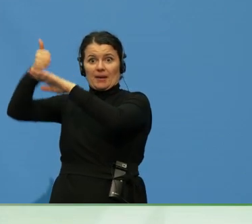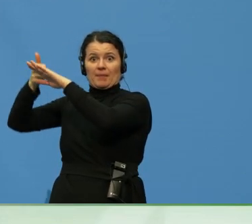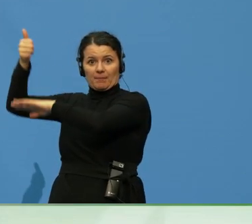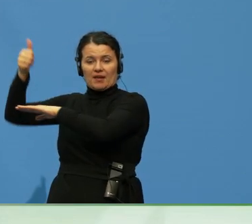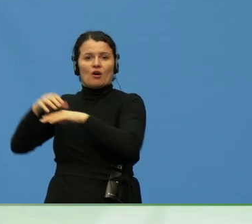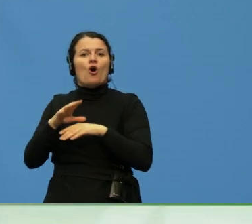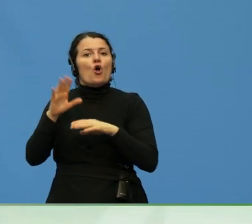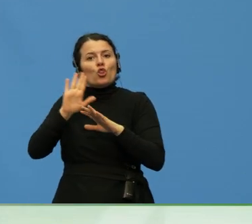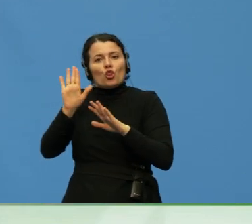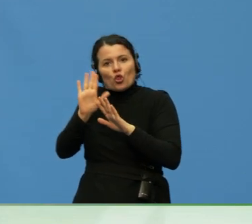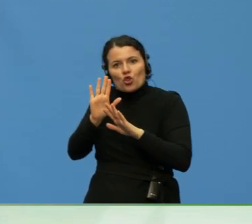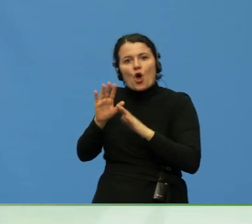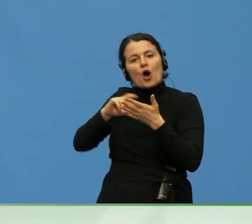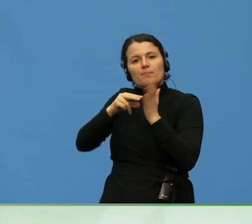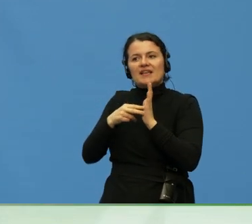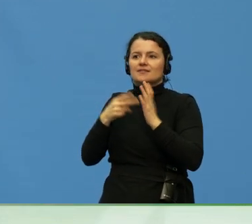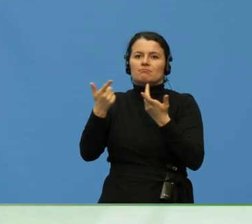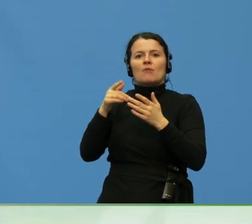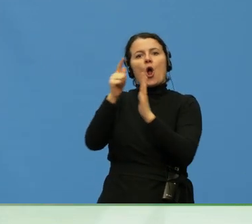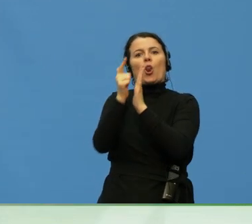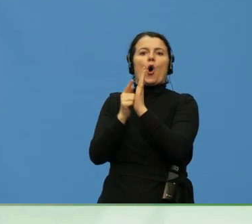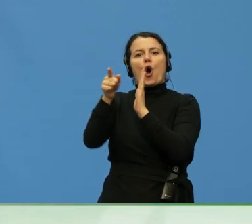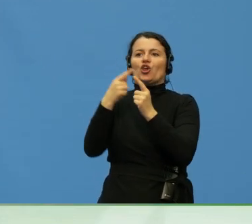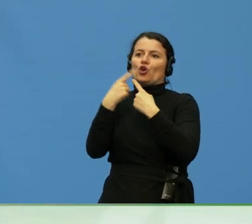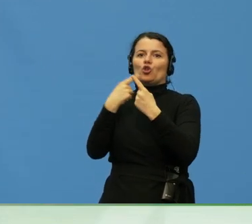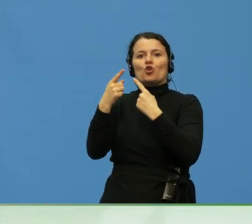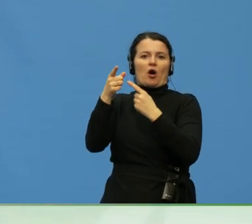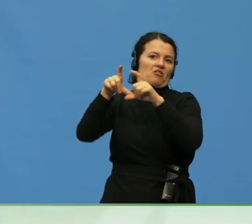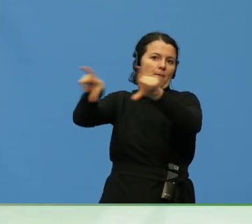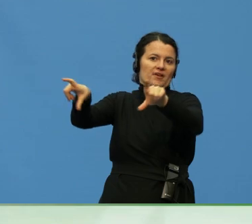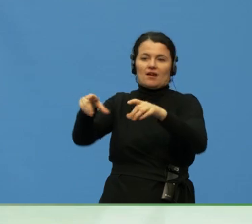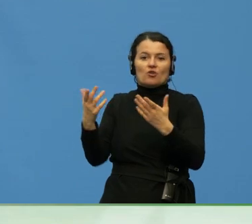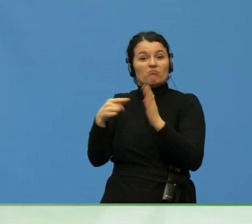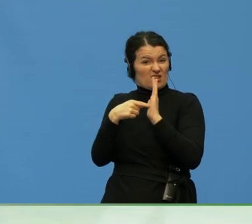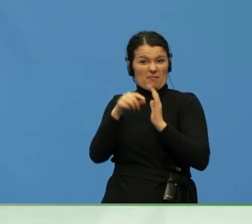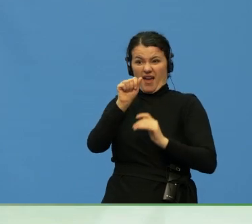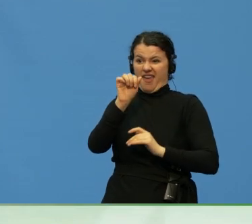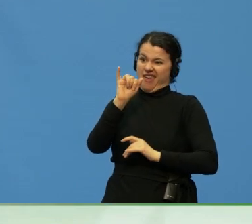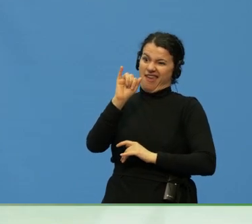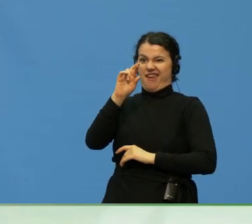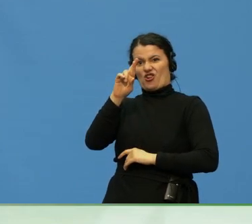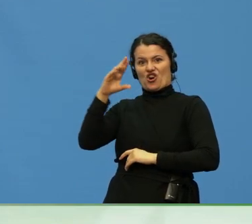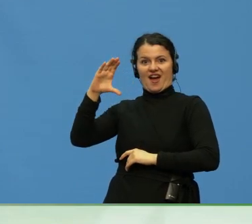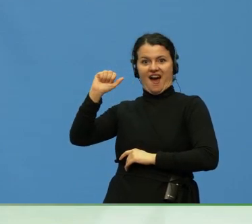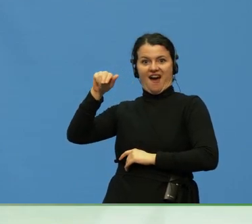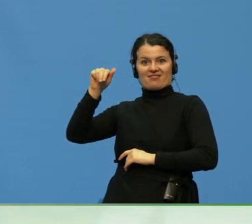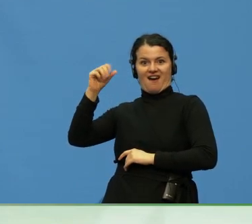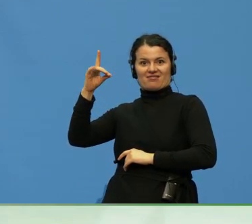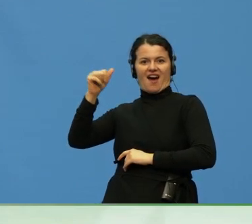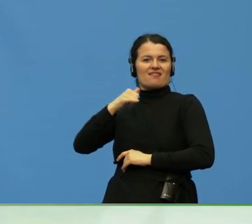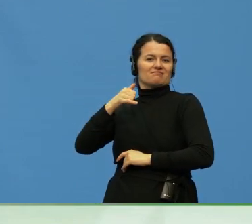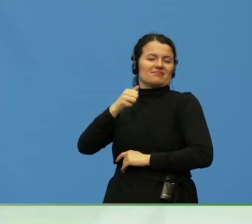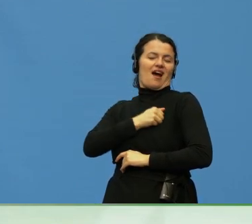Canada, but the HR person for Air Canada or the chief technology person for Air Canada, because Air Canada, you're going to be the one to actually have to live up to